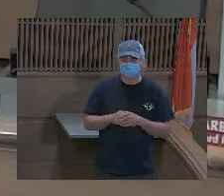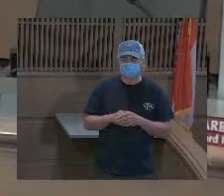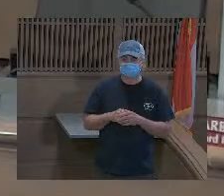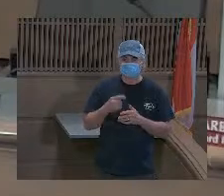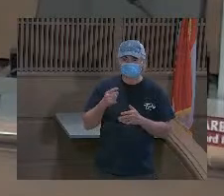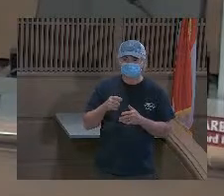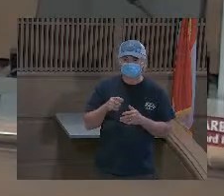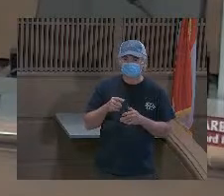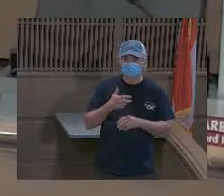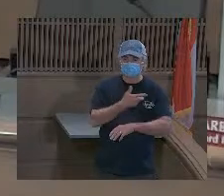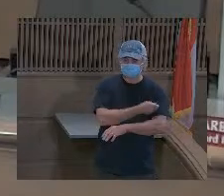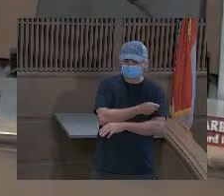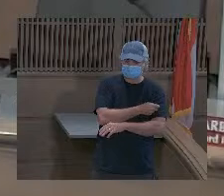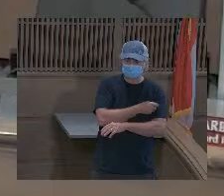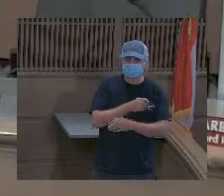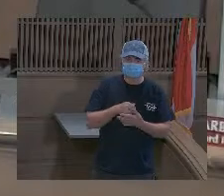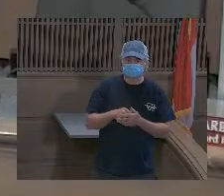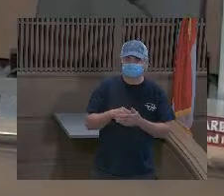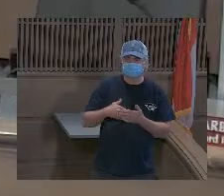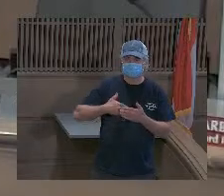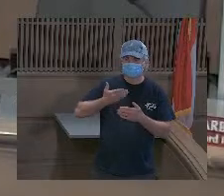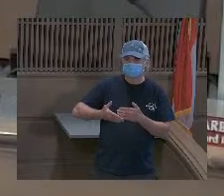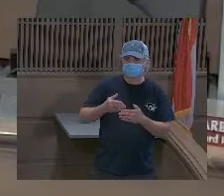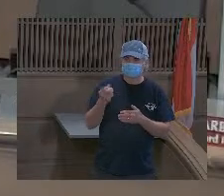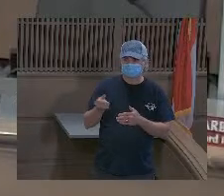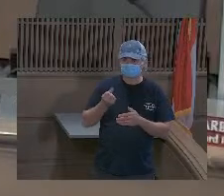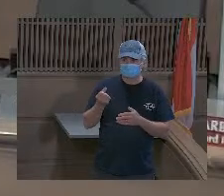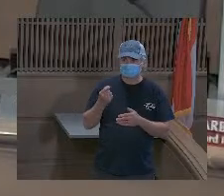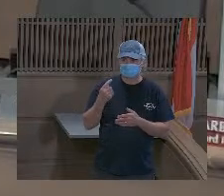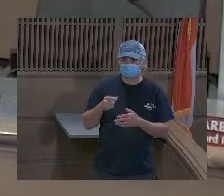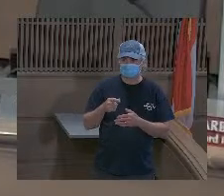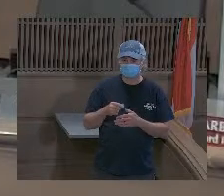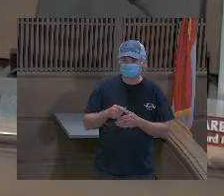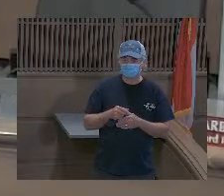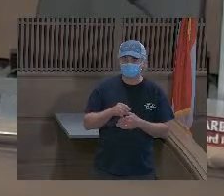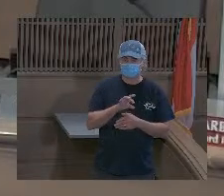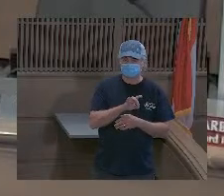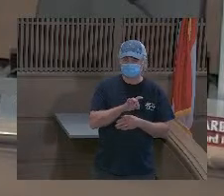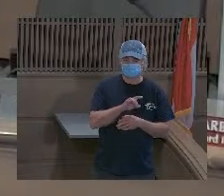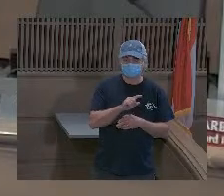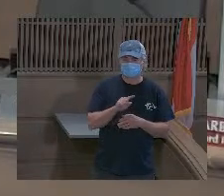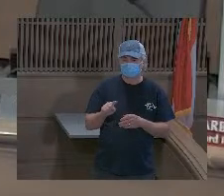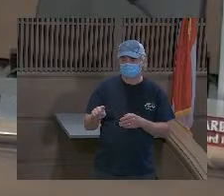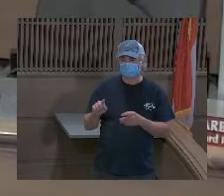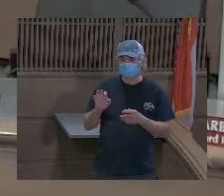event next Saturday from 8 to 1 behind the Albany Civic Center.